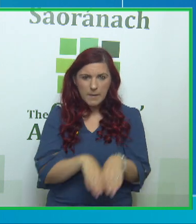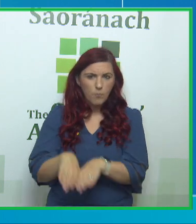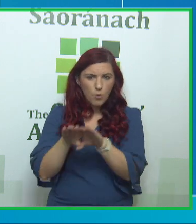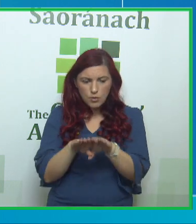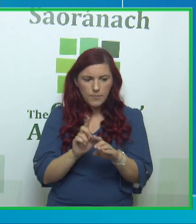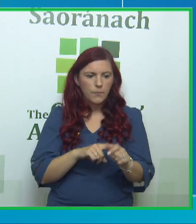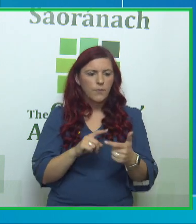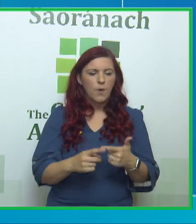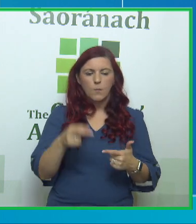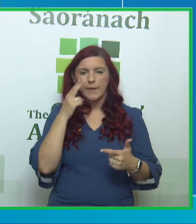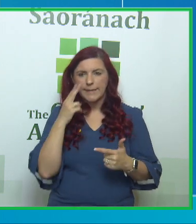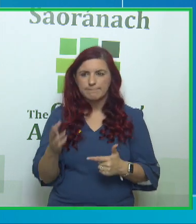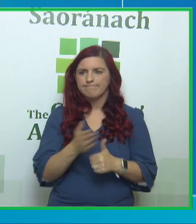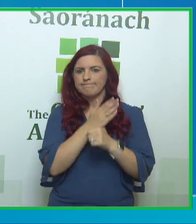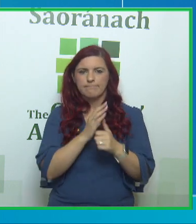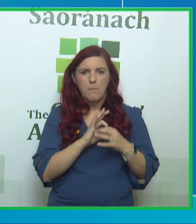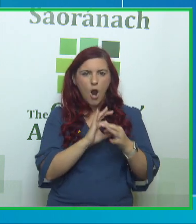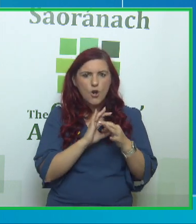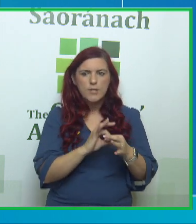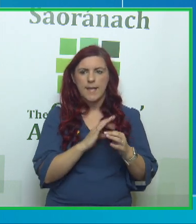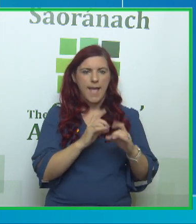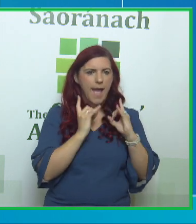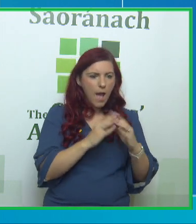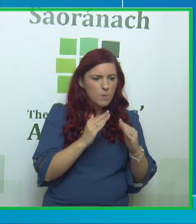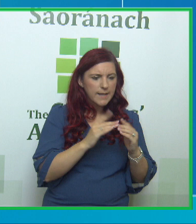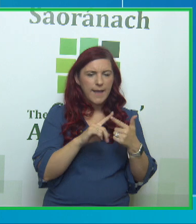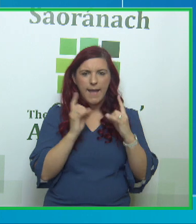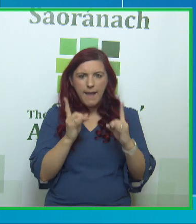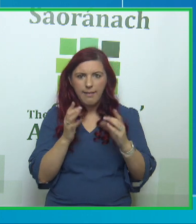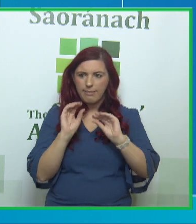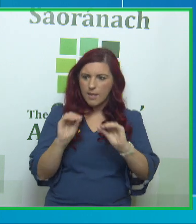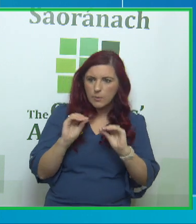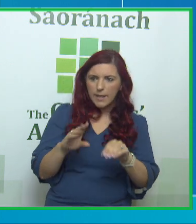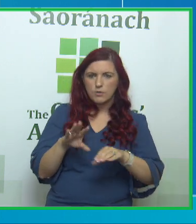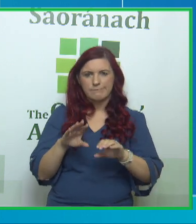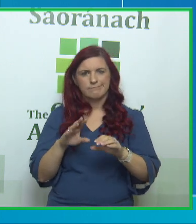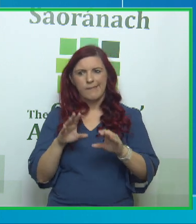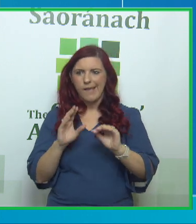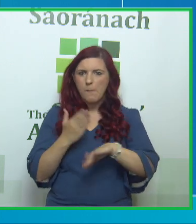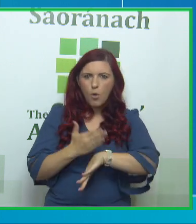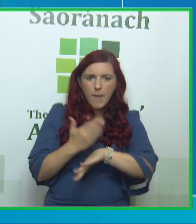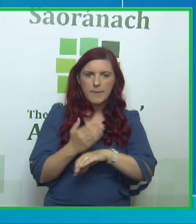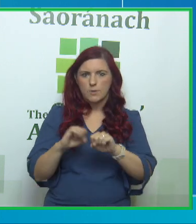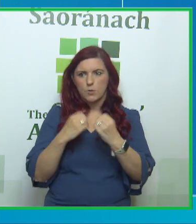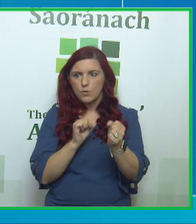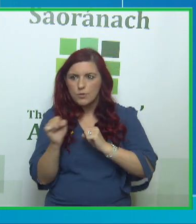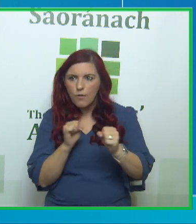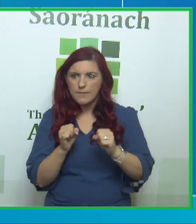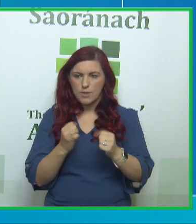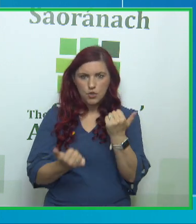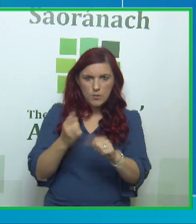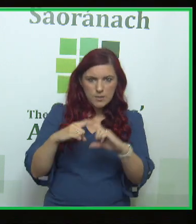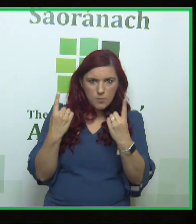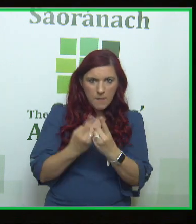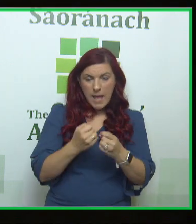key partners across housing, health, education, employment, social services and justice. And it will go beyond this. We